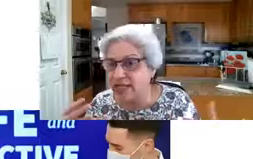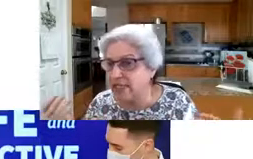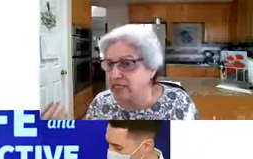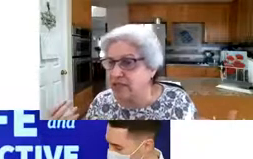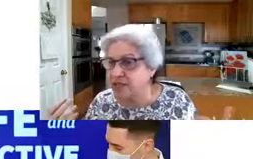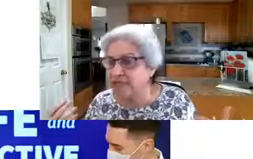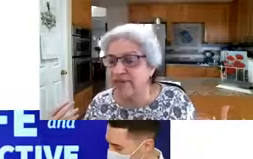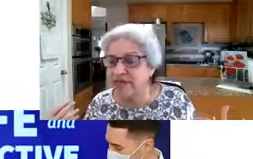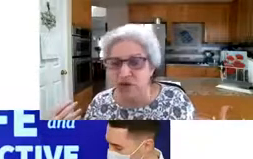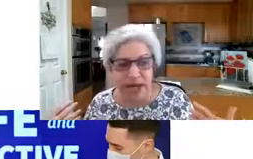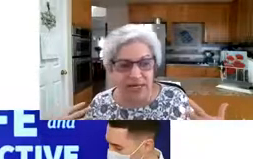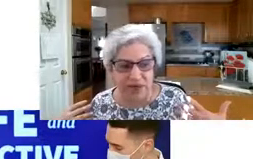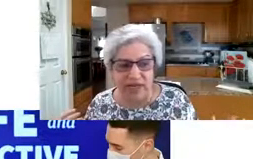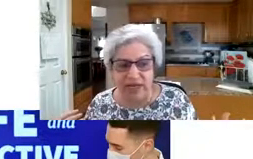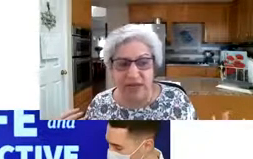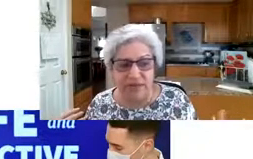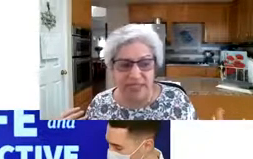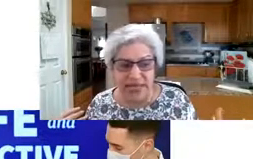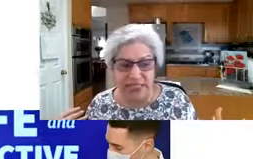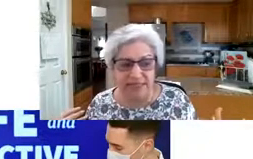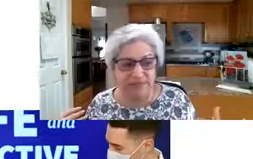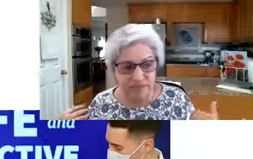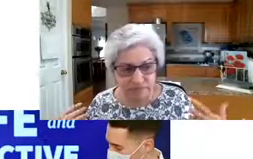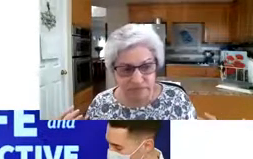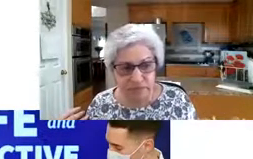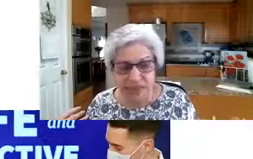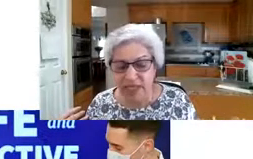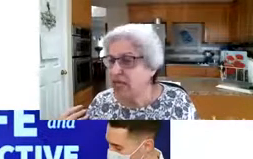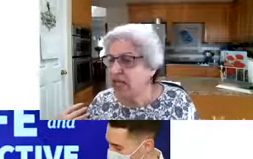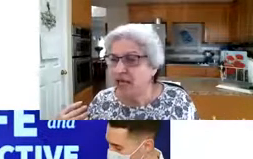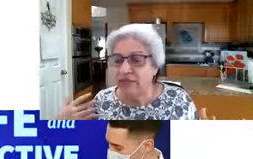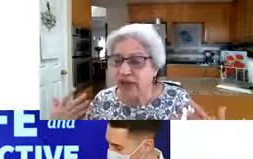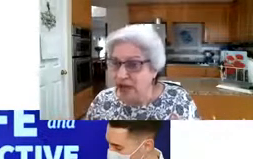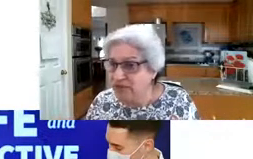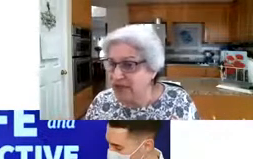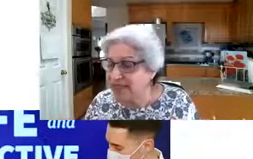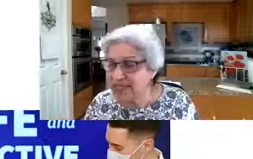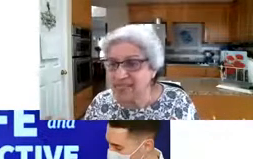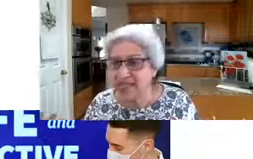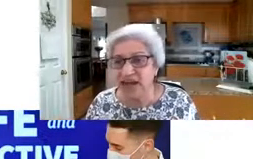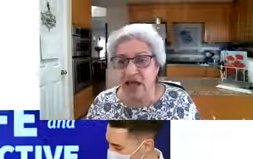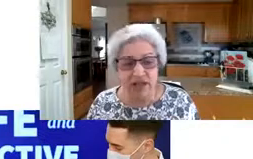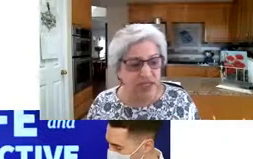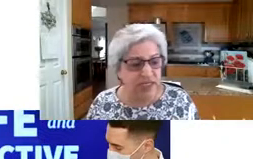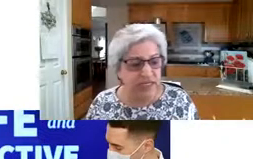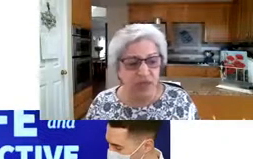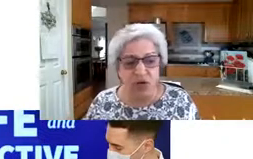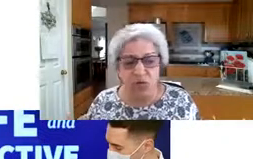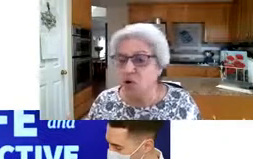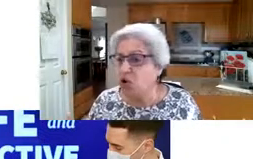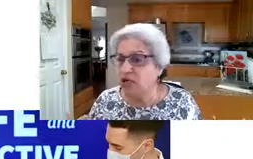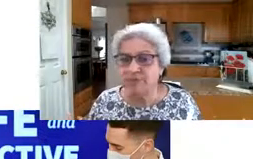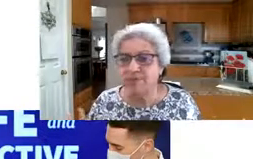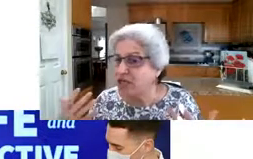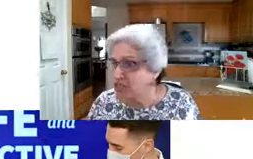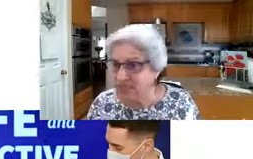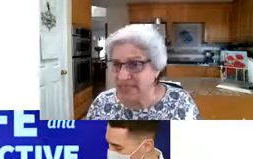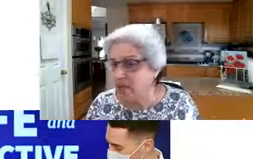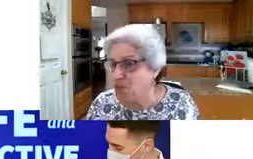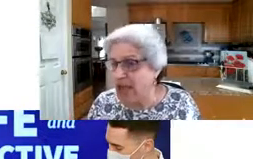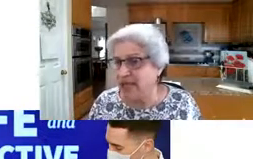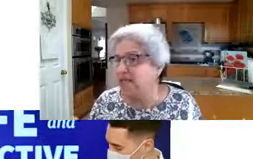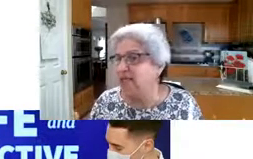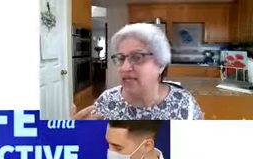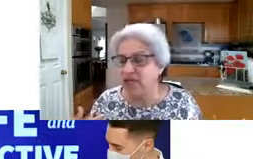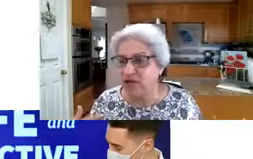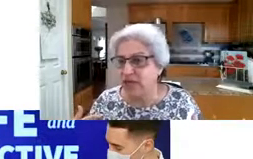disintegrating and is leaving your body within a couple days. The other vaccine technologies work much the